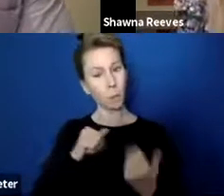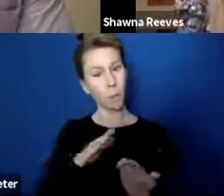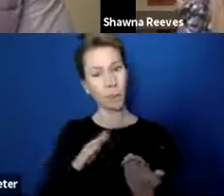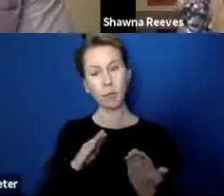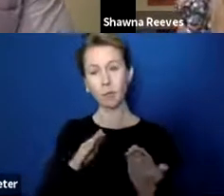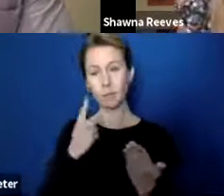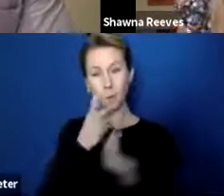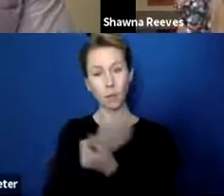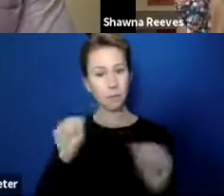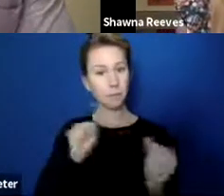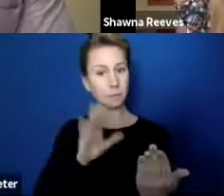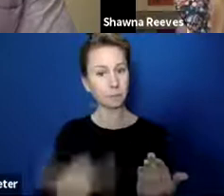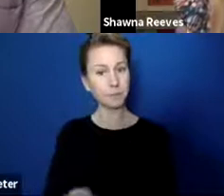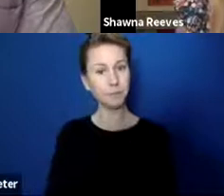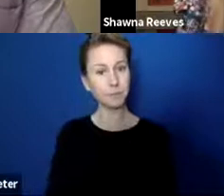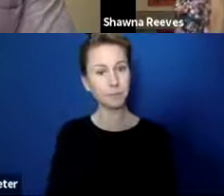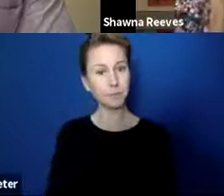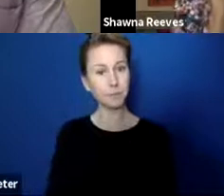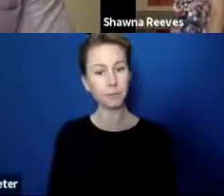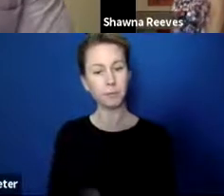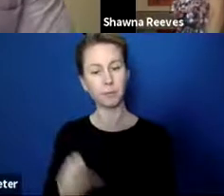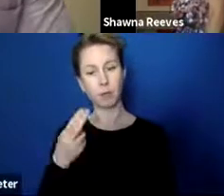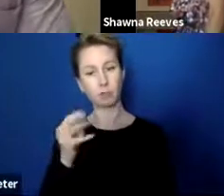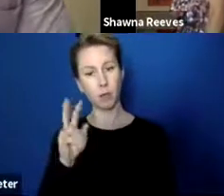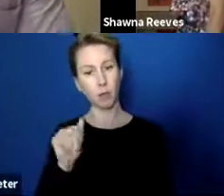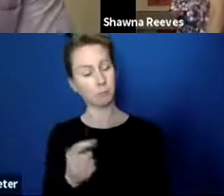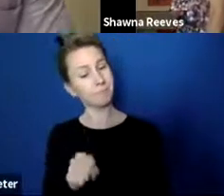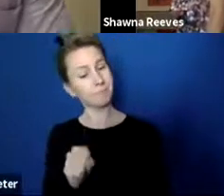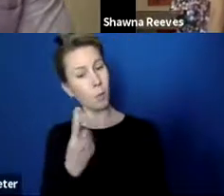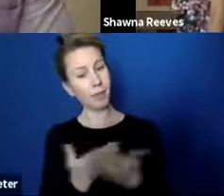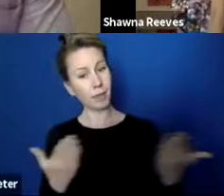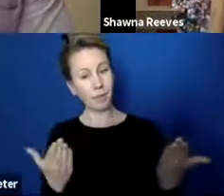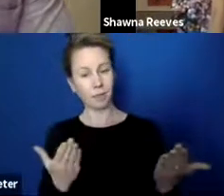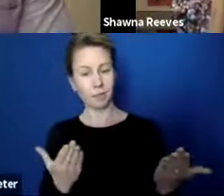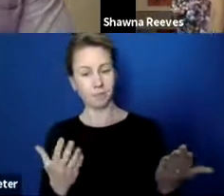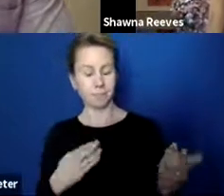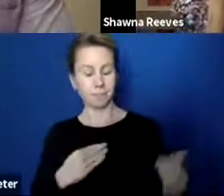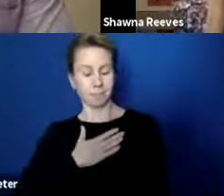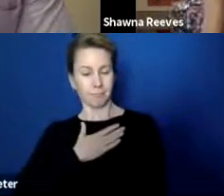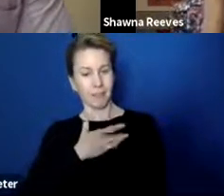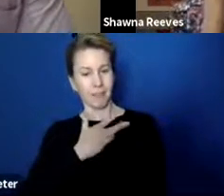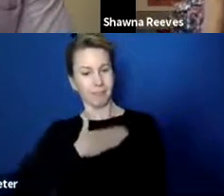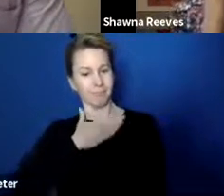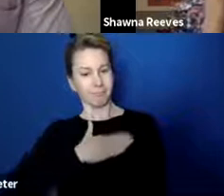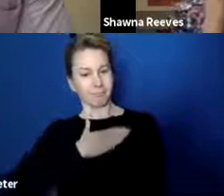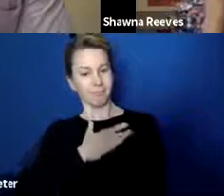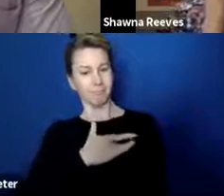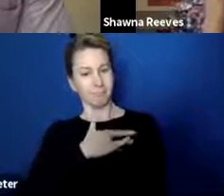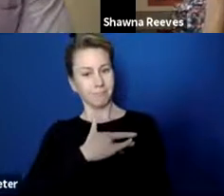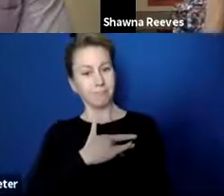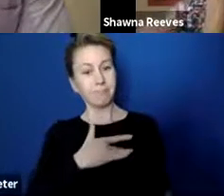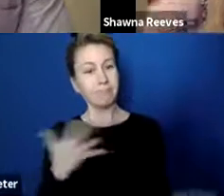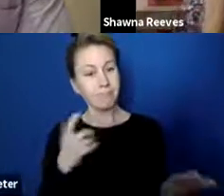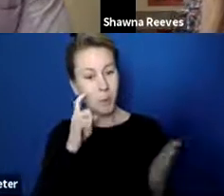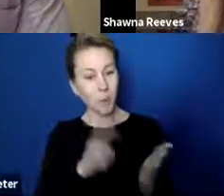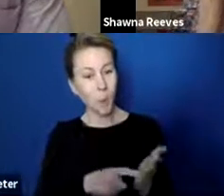And I think we need to look about that as an equity issue of making sure that all residents have access to advocates, not just some residents. And I think that there's